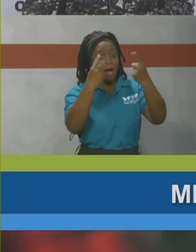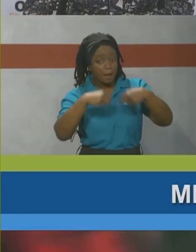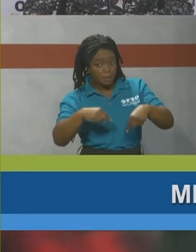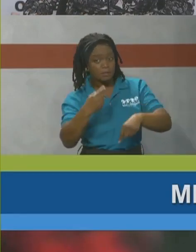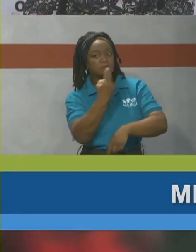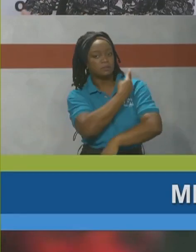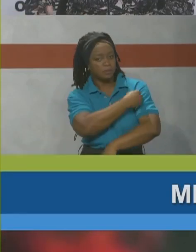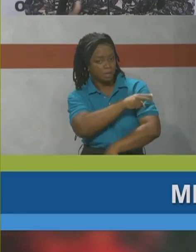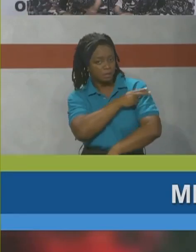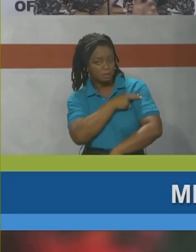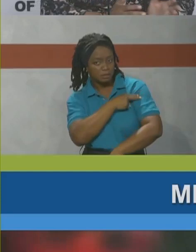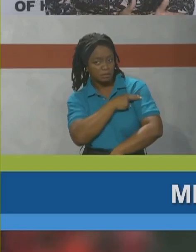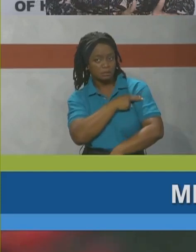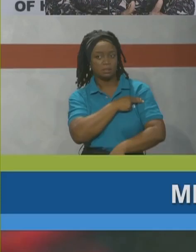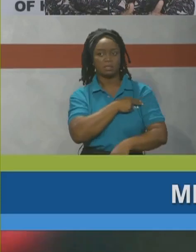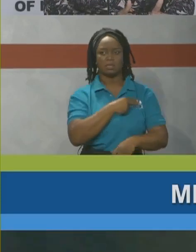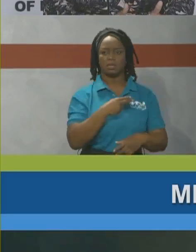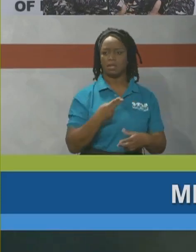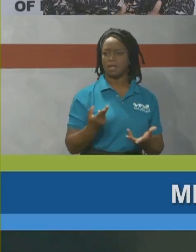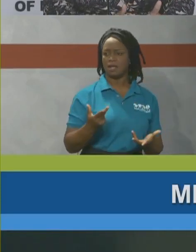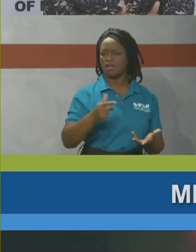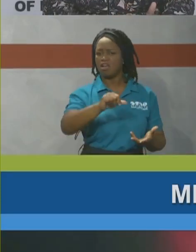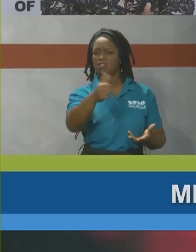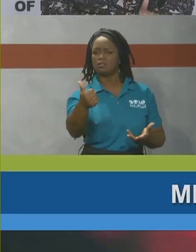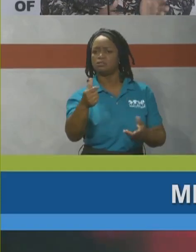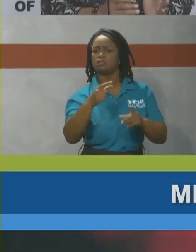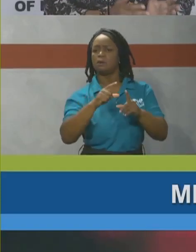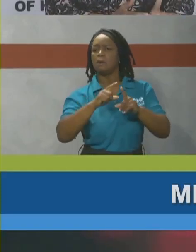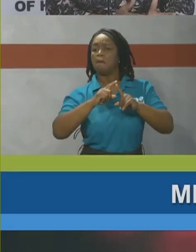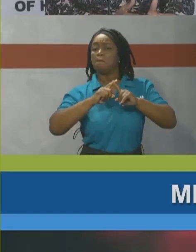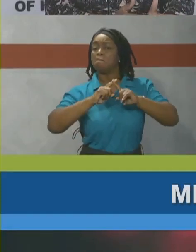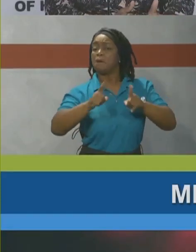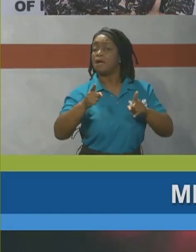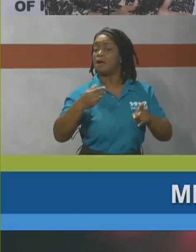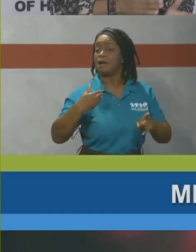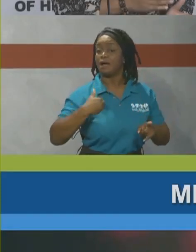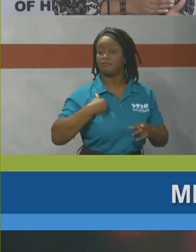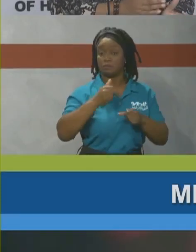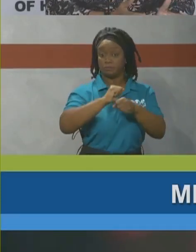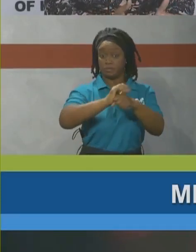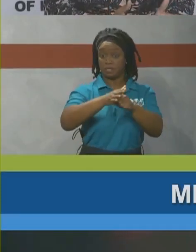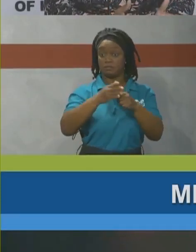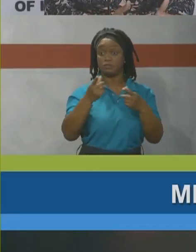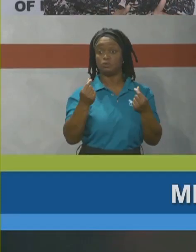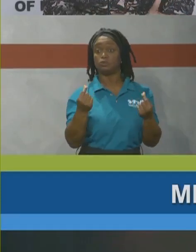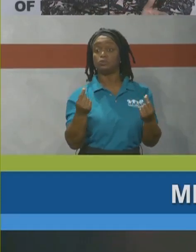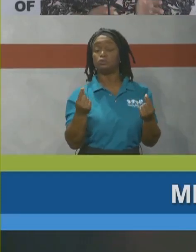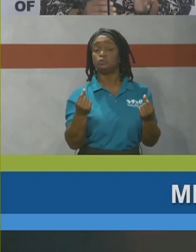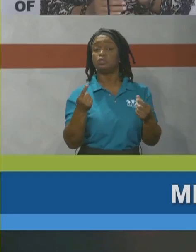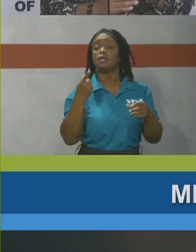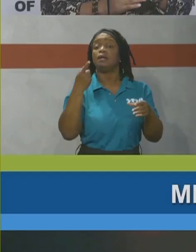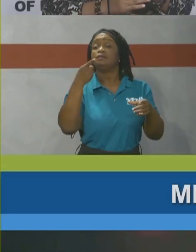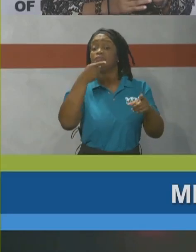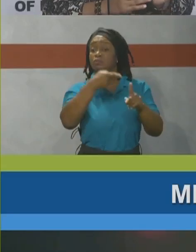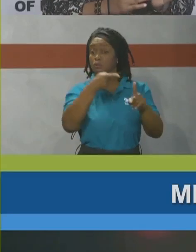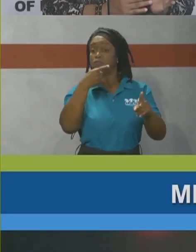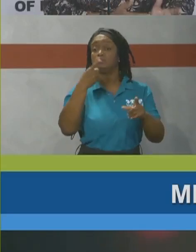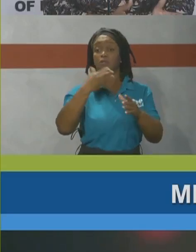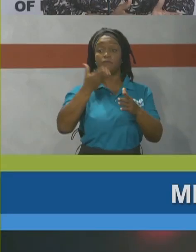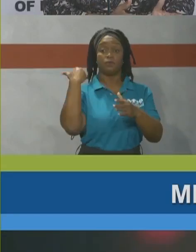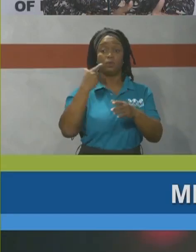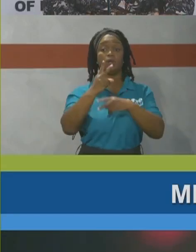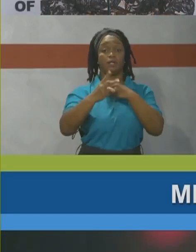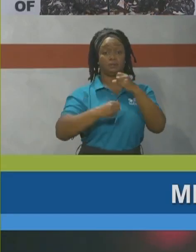some other diagnosis and they have COVID as secondary. So it used to be, again, the past 2 years where it